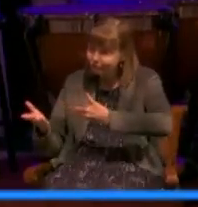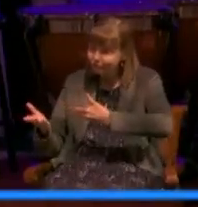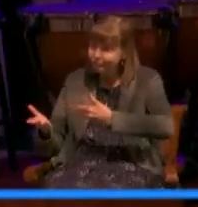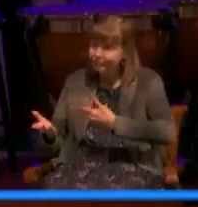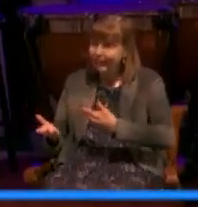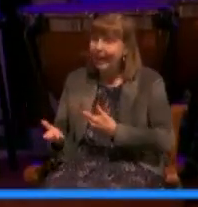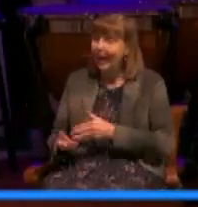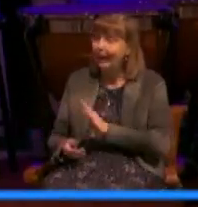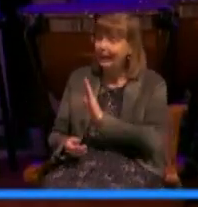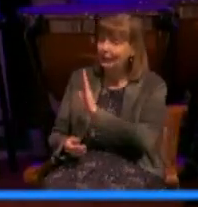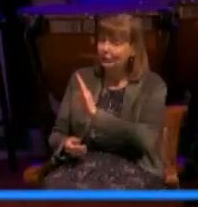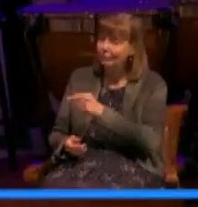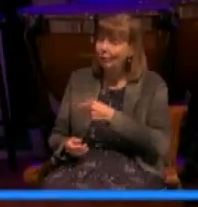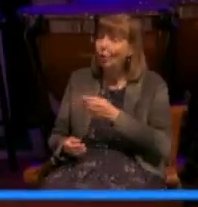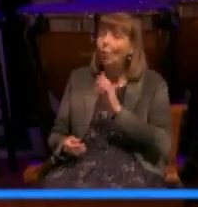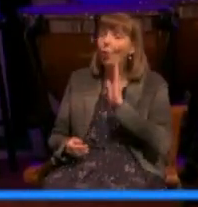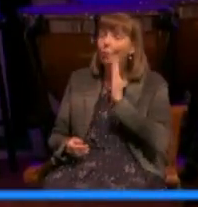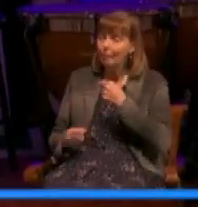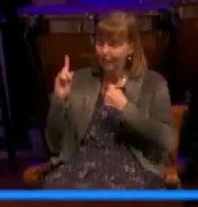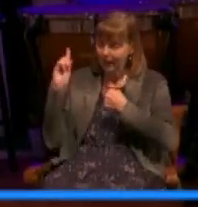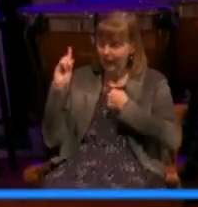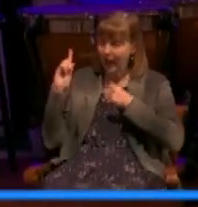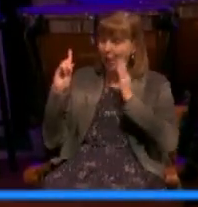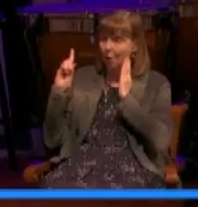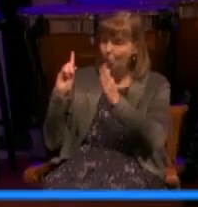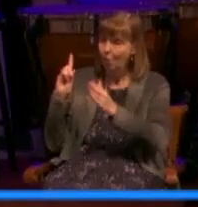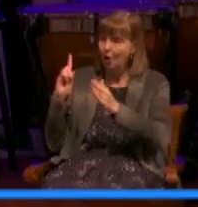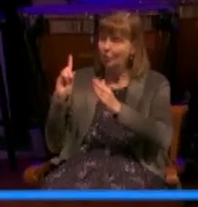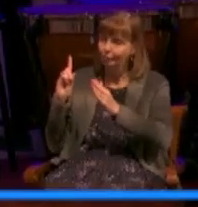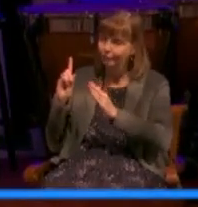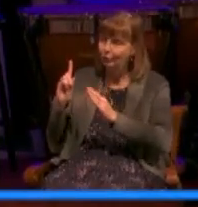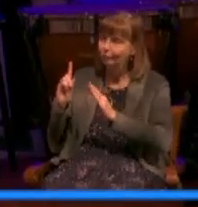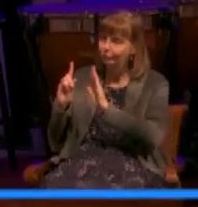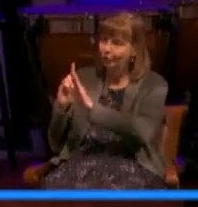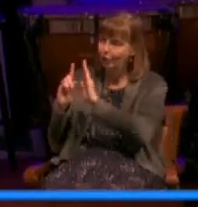you greatly. Verse 3, then Abram fell on his face, and God said to him,